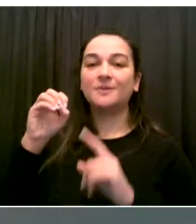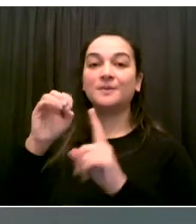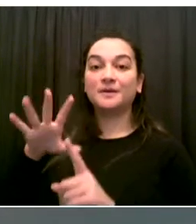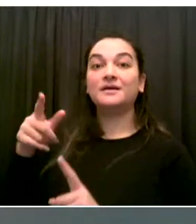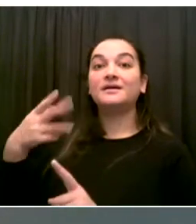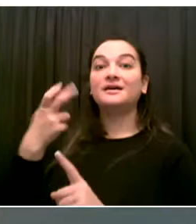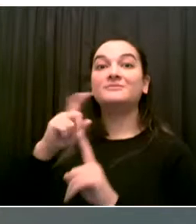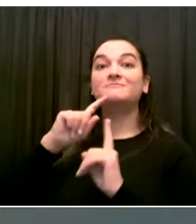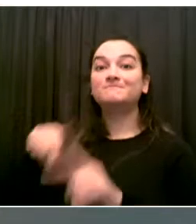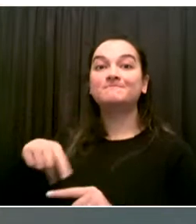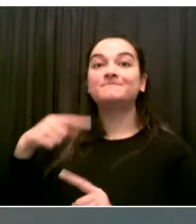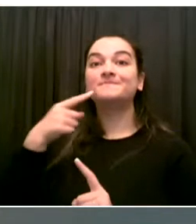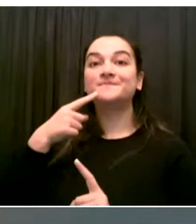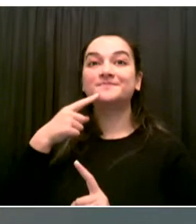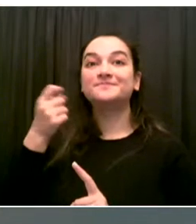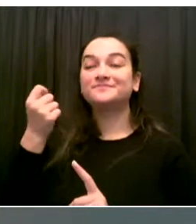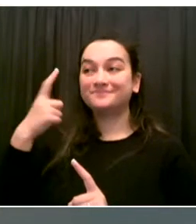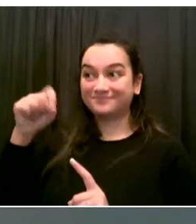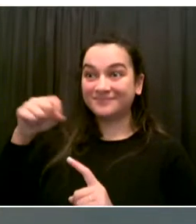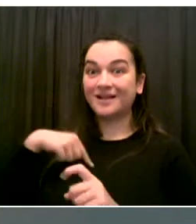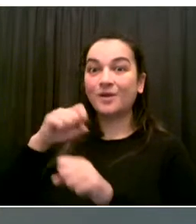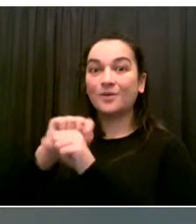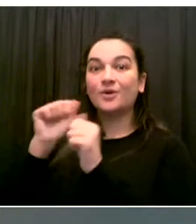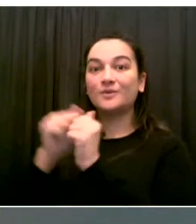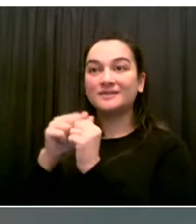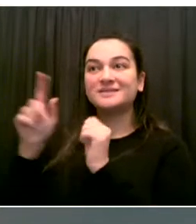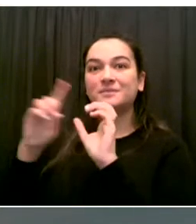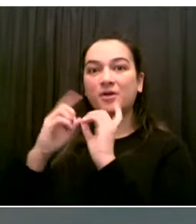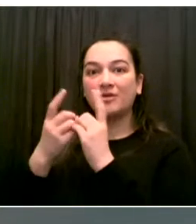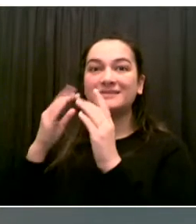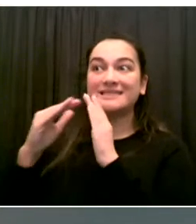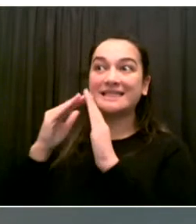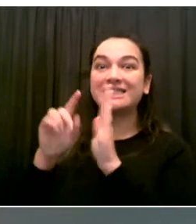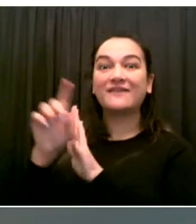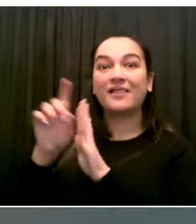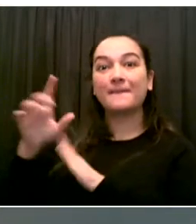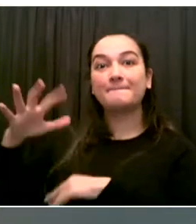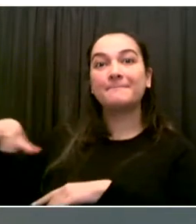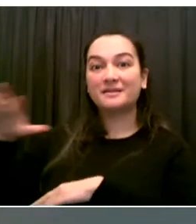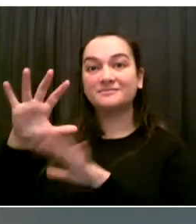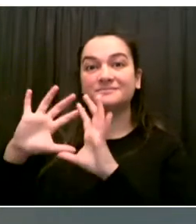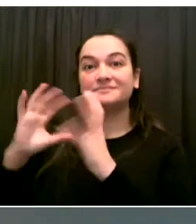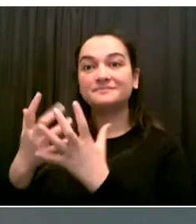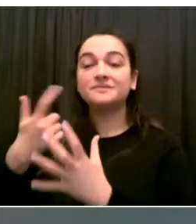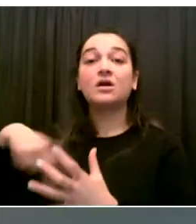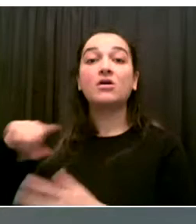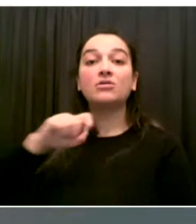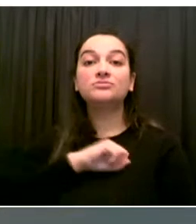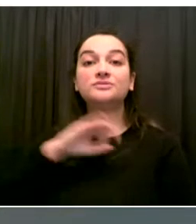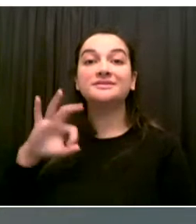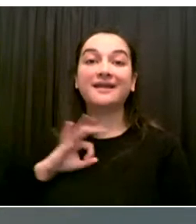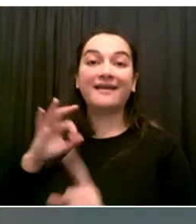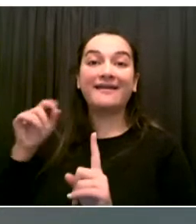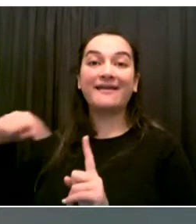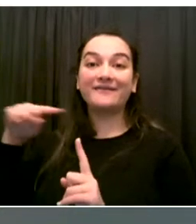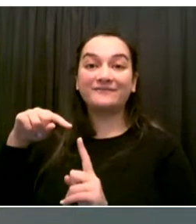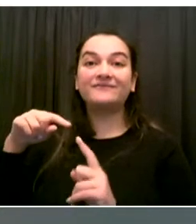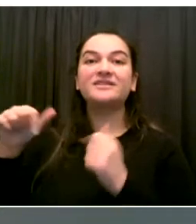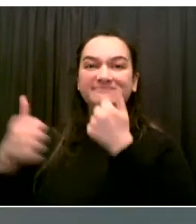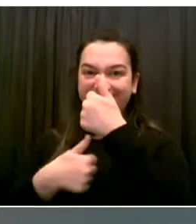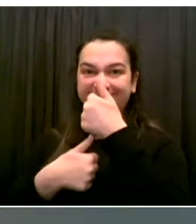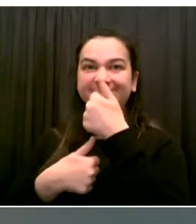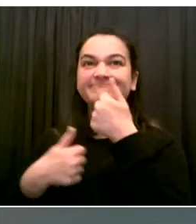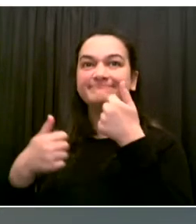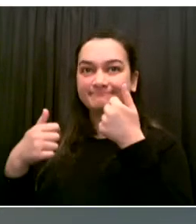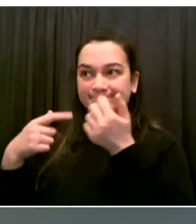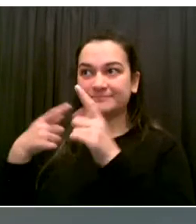all buildings will have paraprofessionals to support the needs of our students with IEPs. We'll also have social